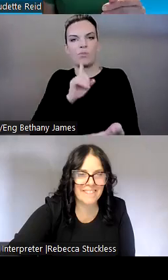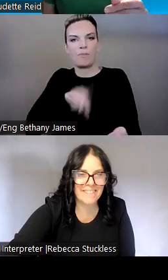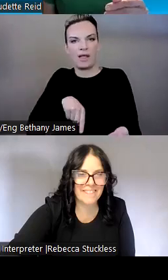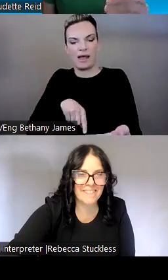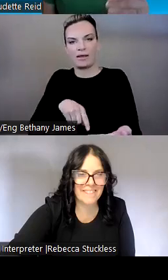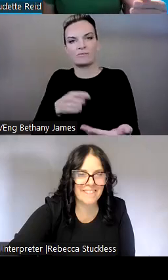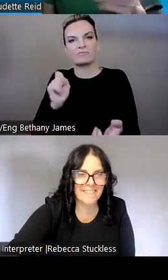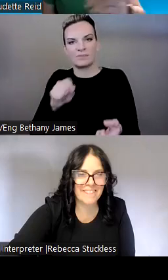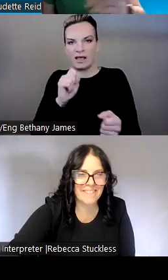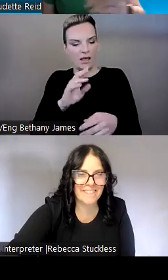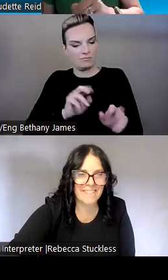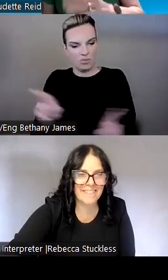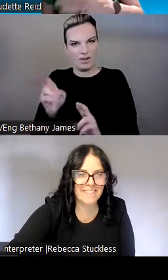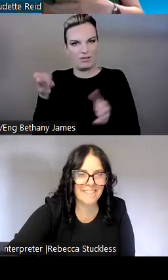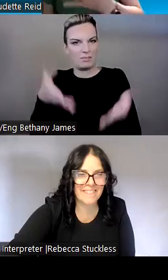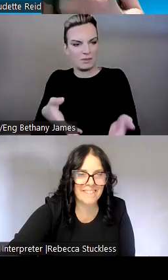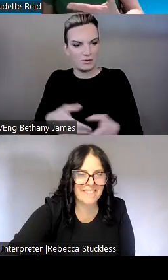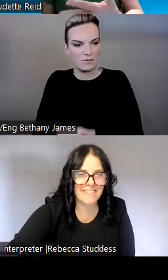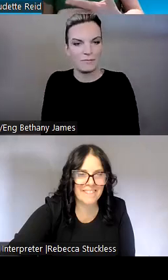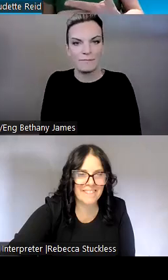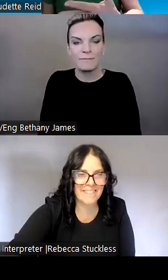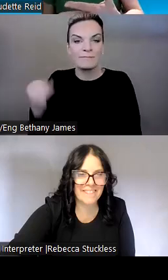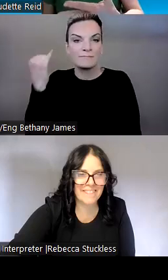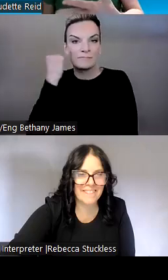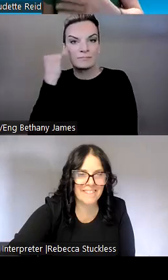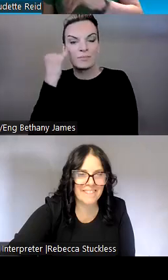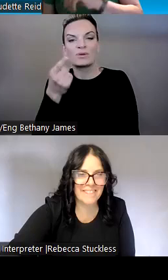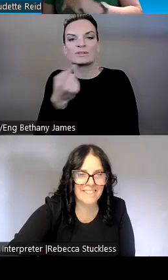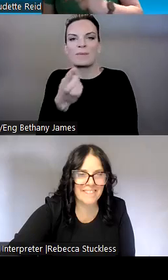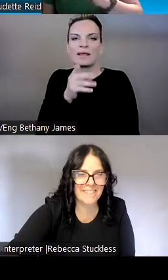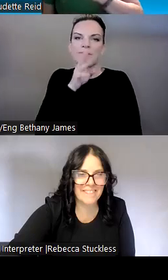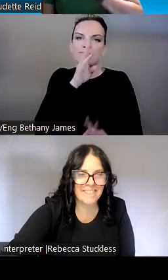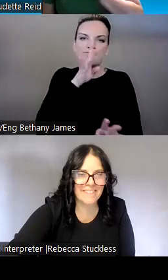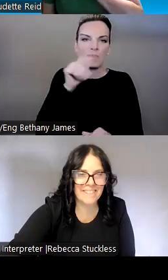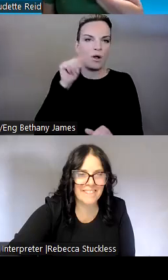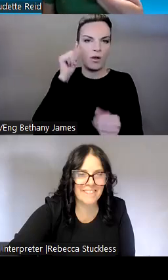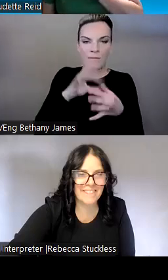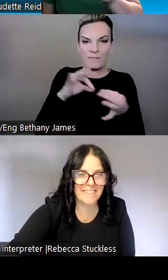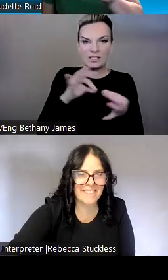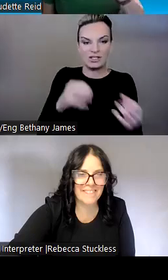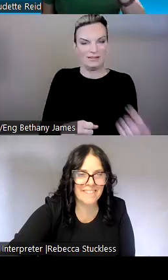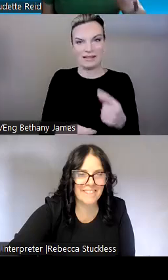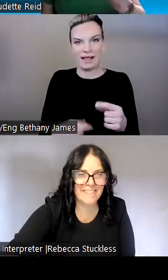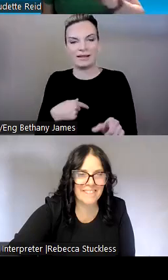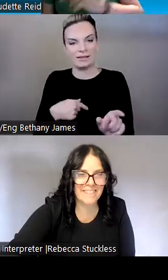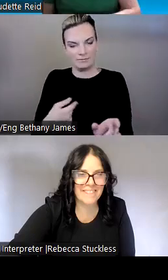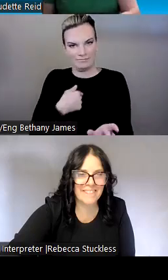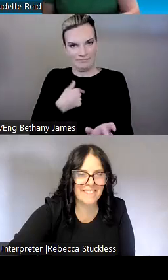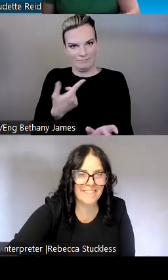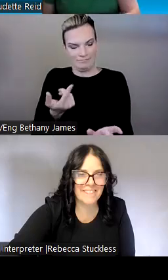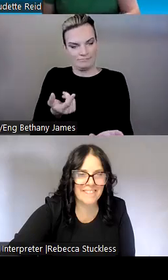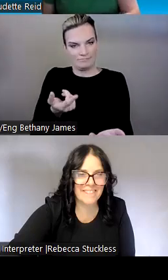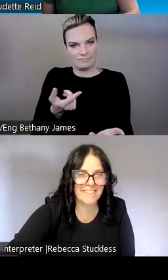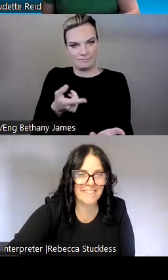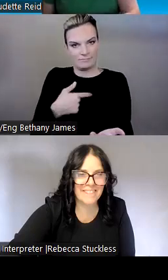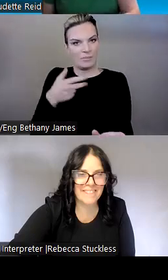audio messages can be transcribed so that you can listen to them at a later time. And you can read them at a